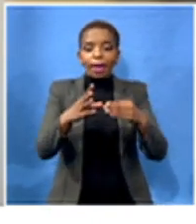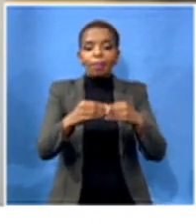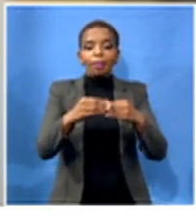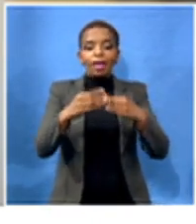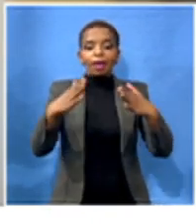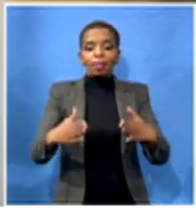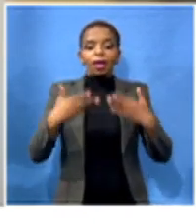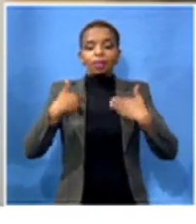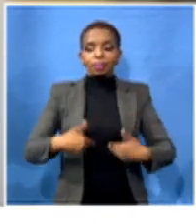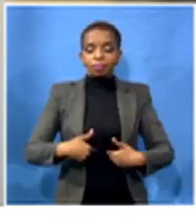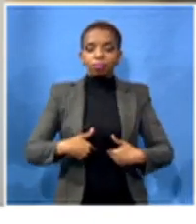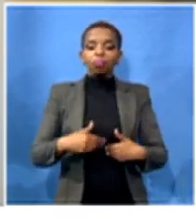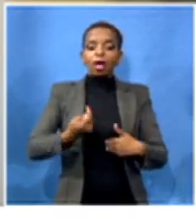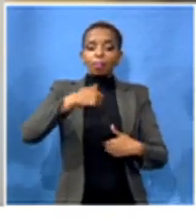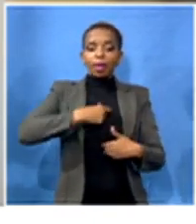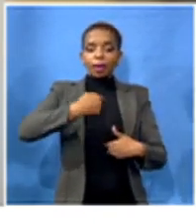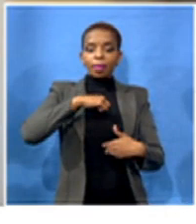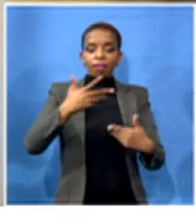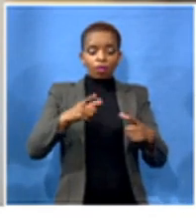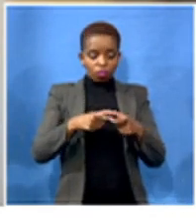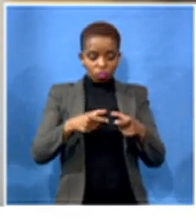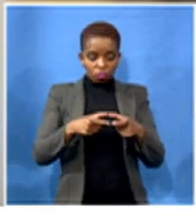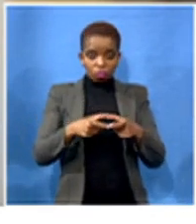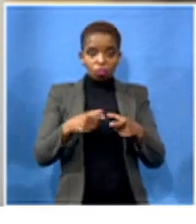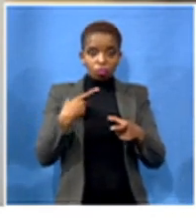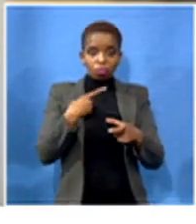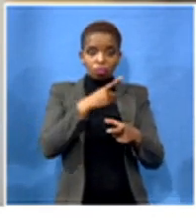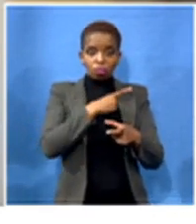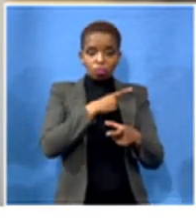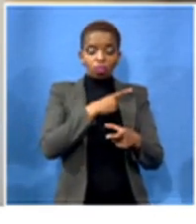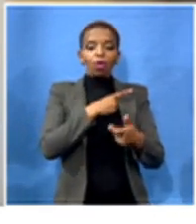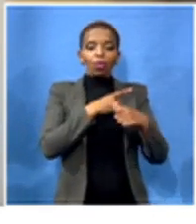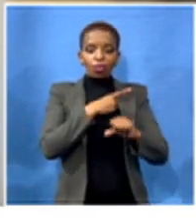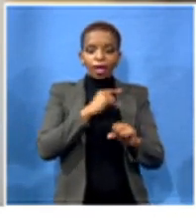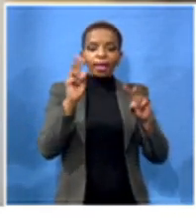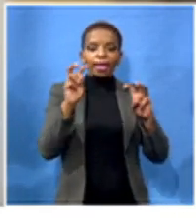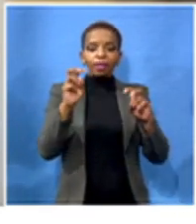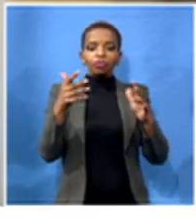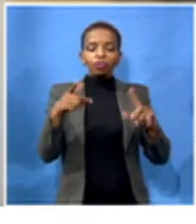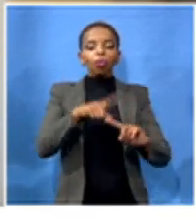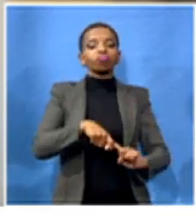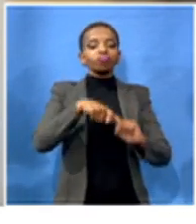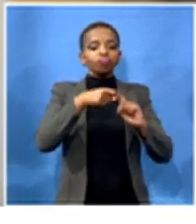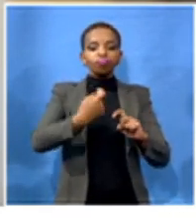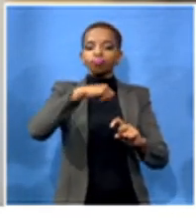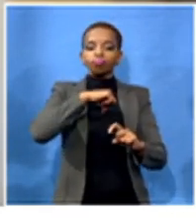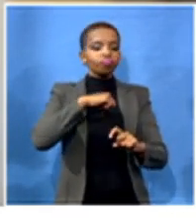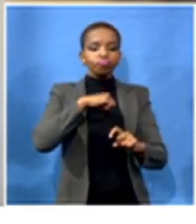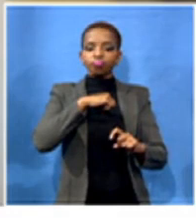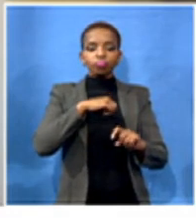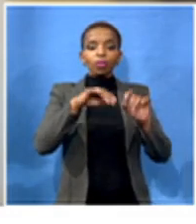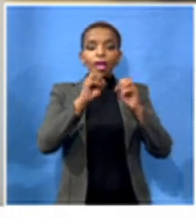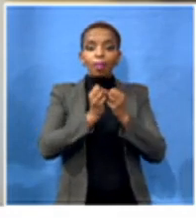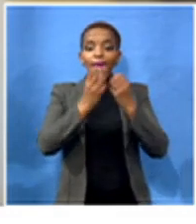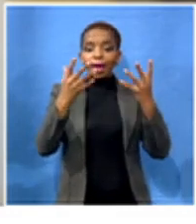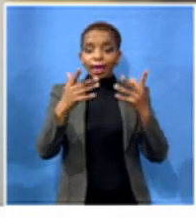a payment holiday, the issue of sustainability will come up very quickly. Most schemes would actually collapse within a